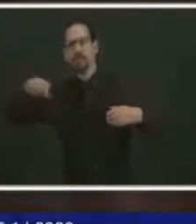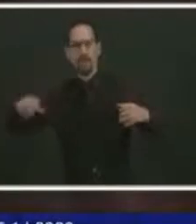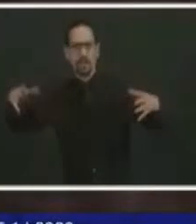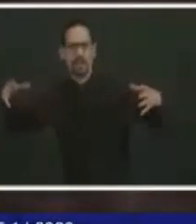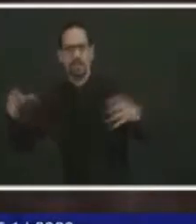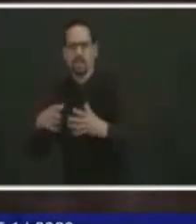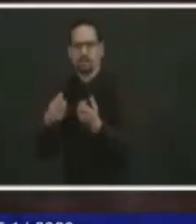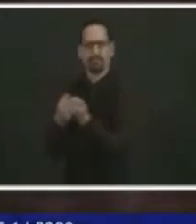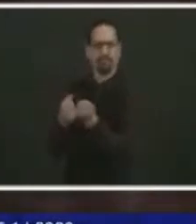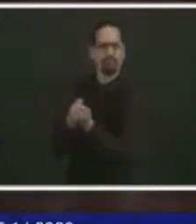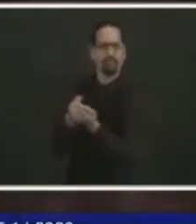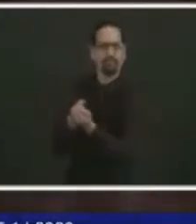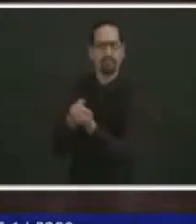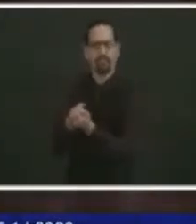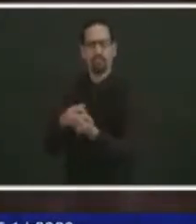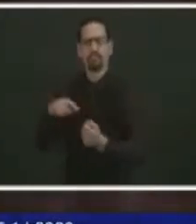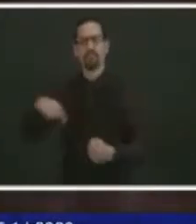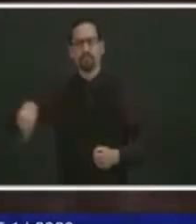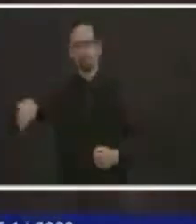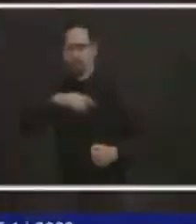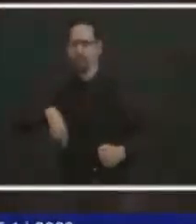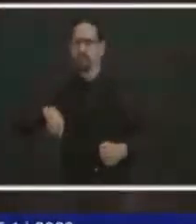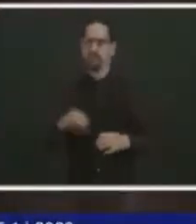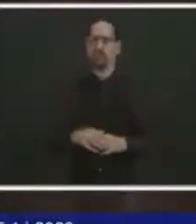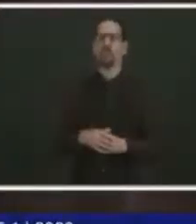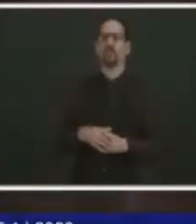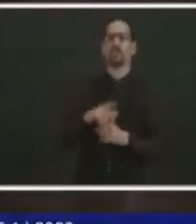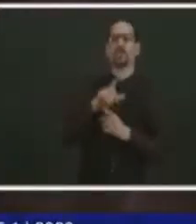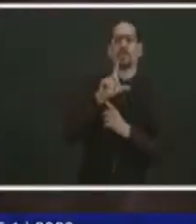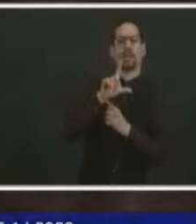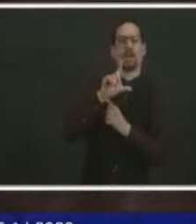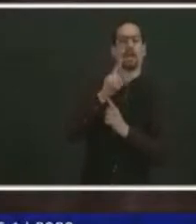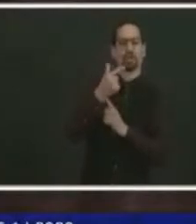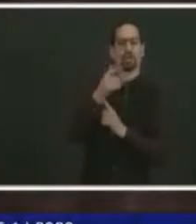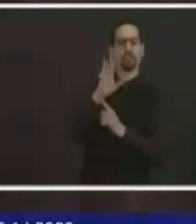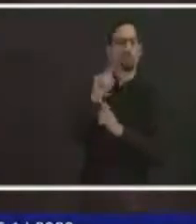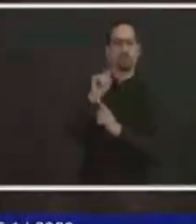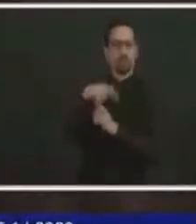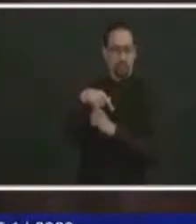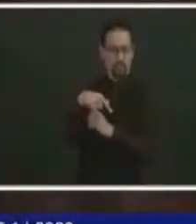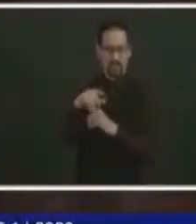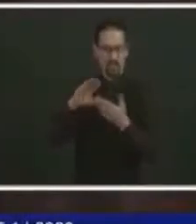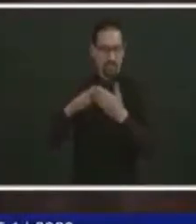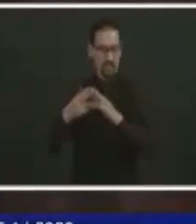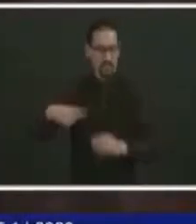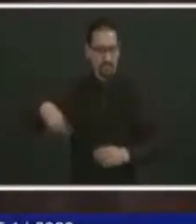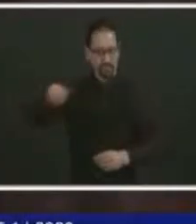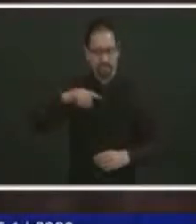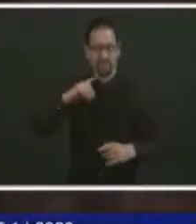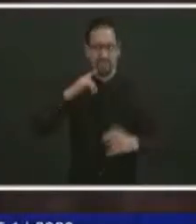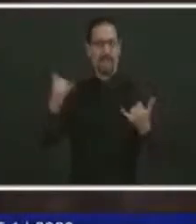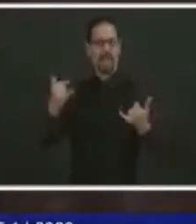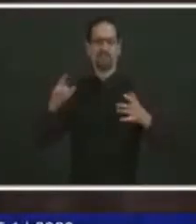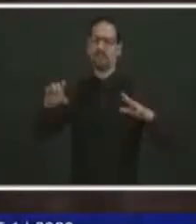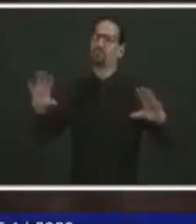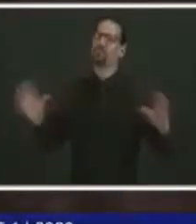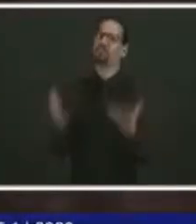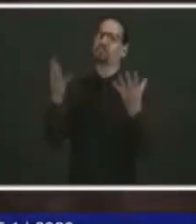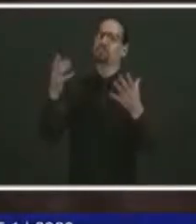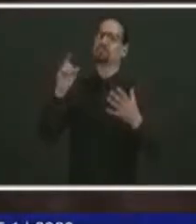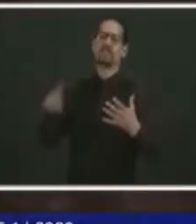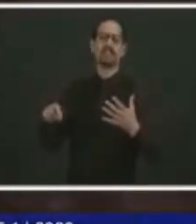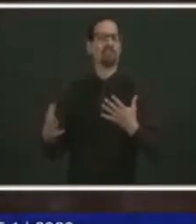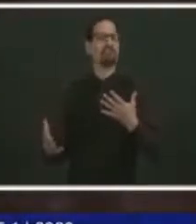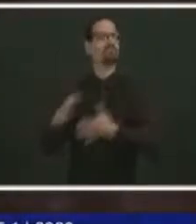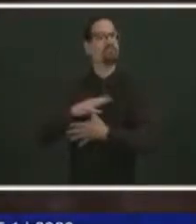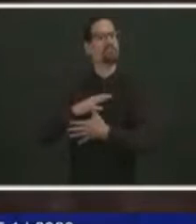an acknowledgement of our LGBTQ community that we always want to uplift and prioritize,